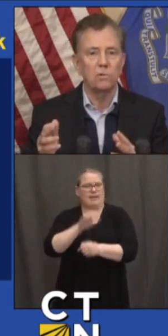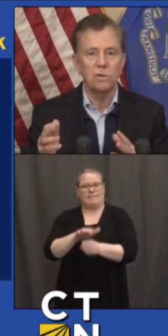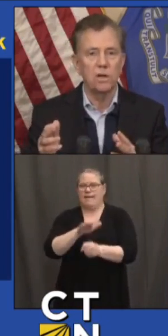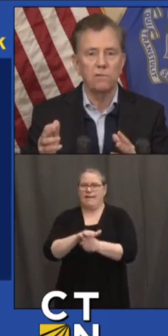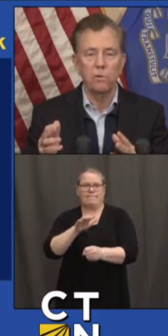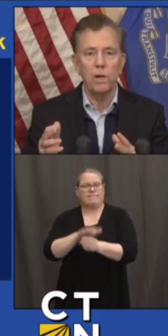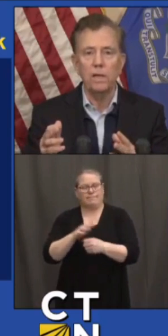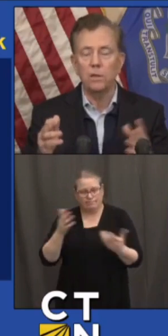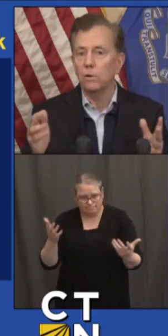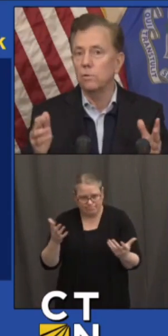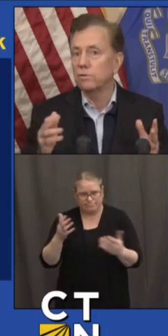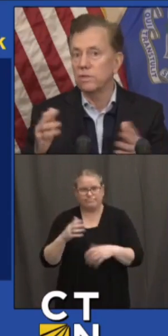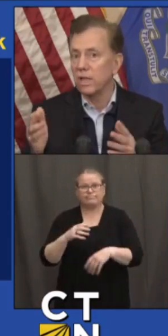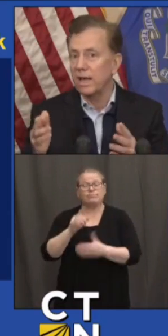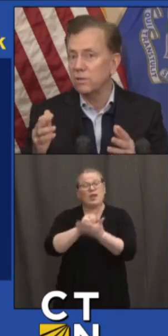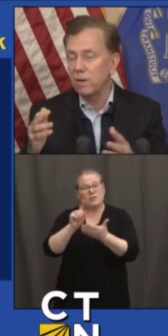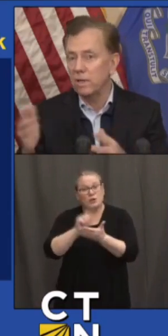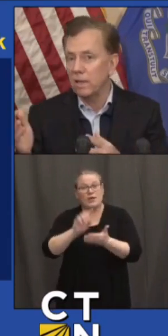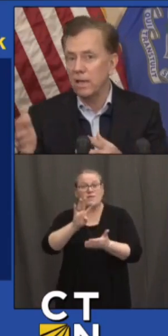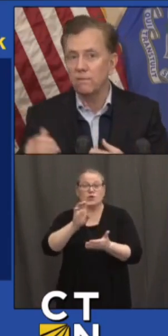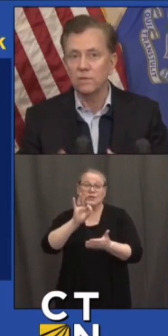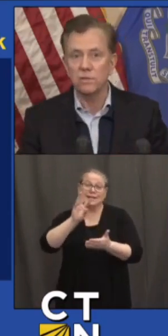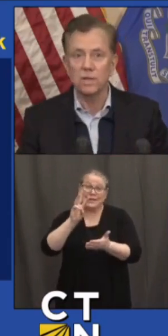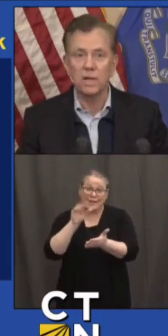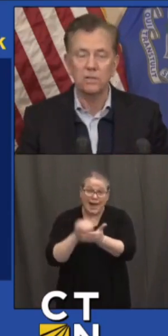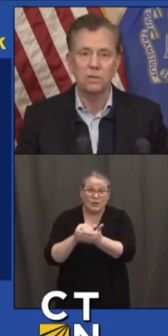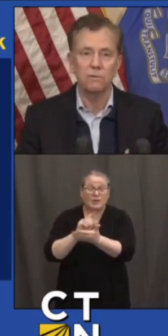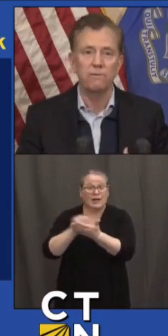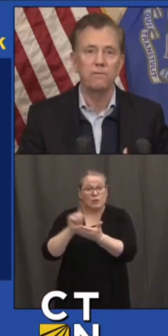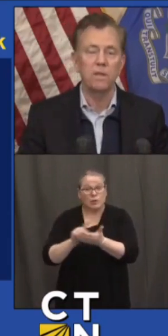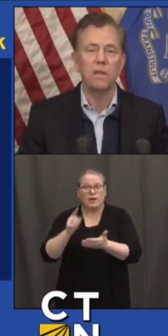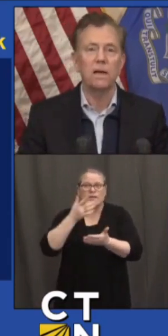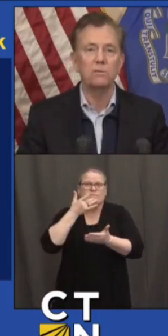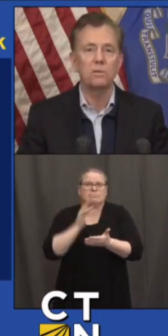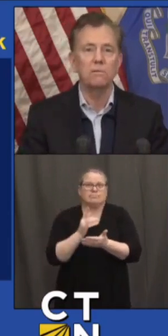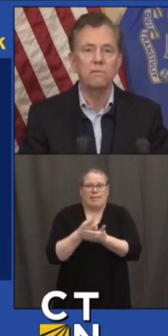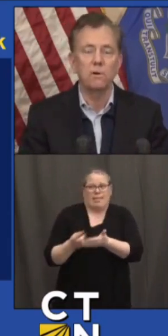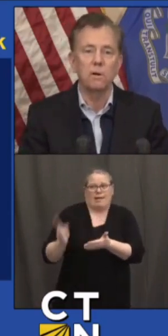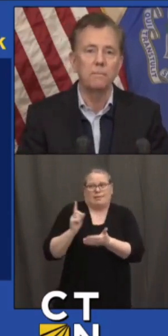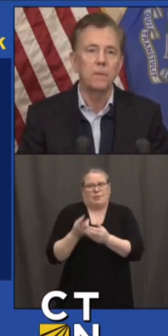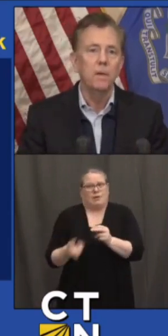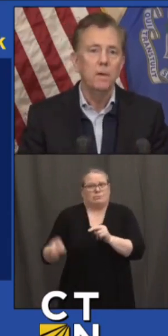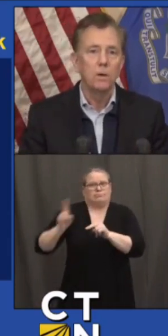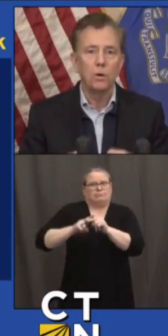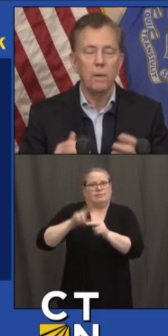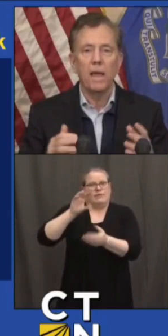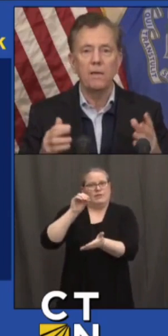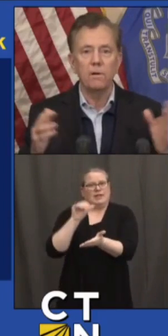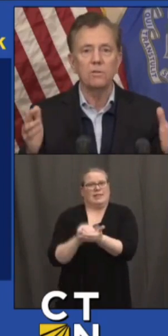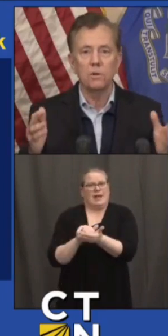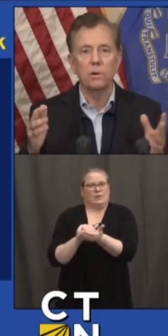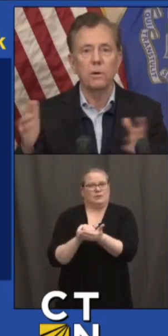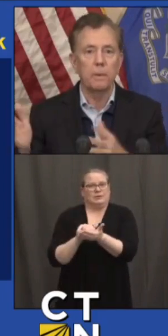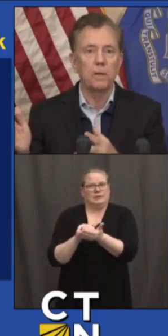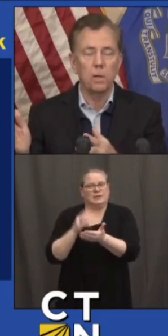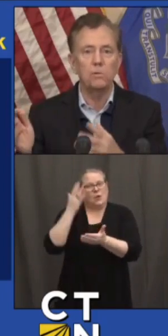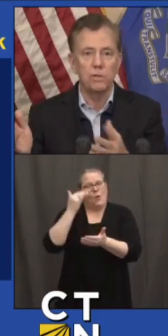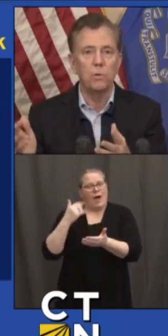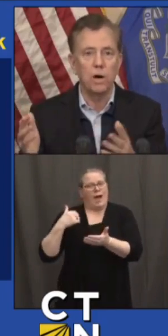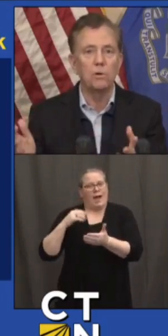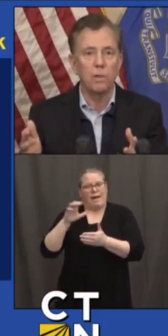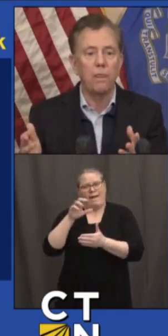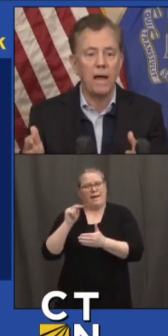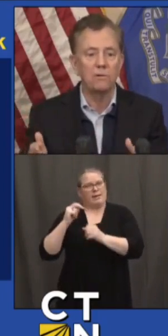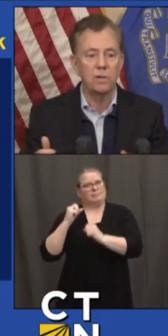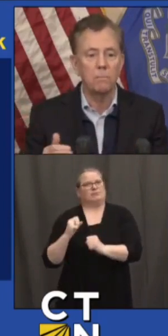46,900 doses every week. The good news is last week they gave us an extra 50,000 for good behavior, so we were up at close